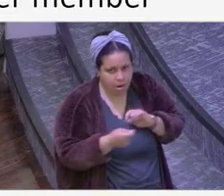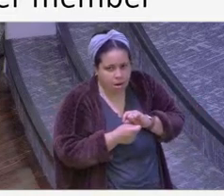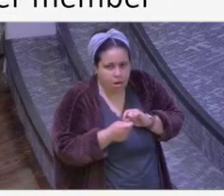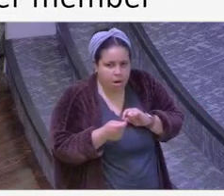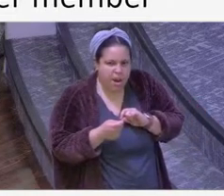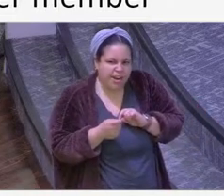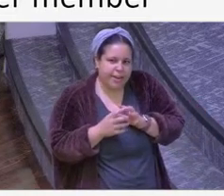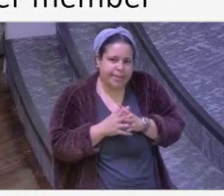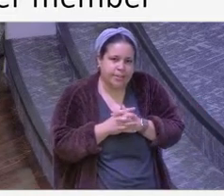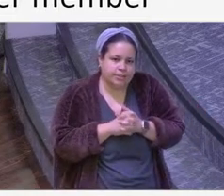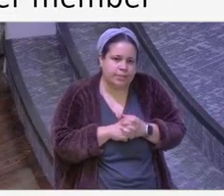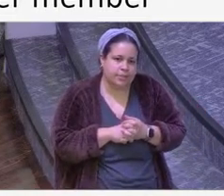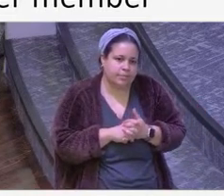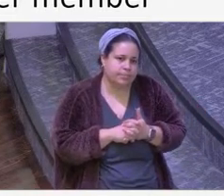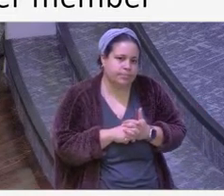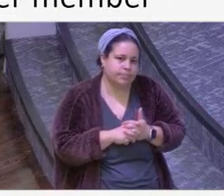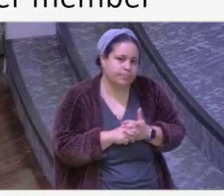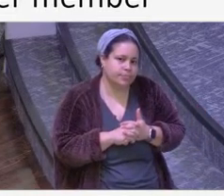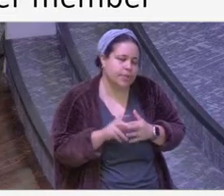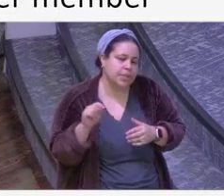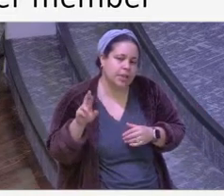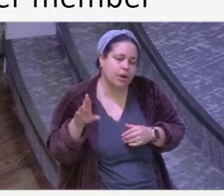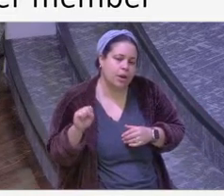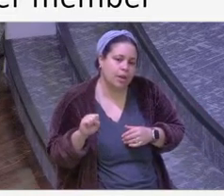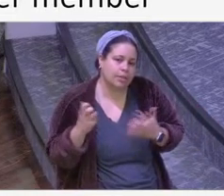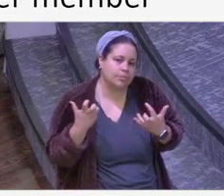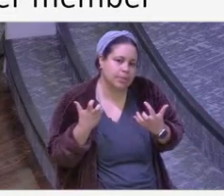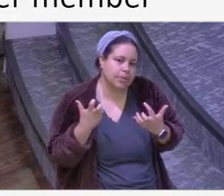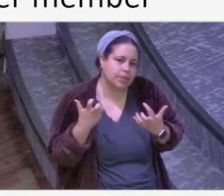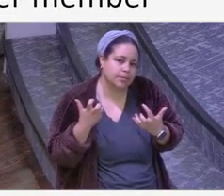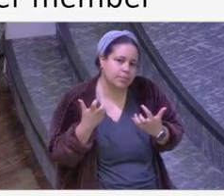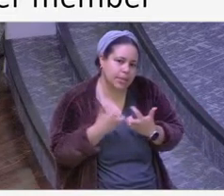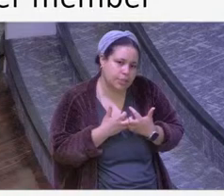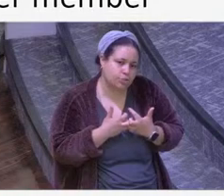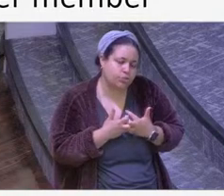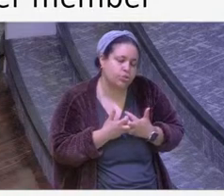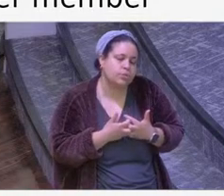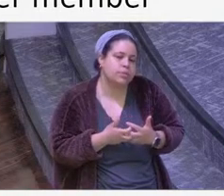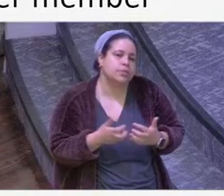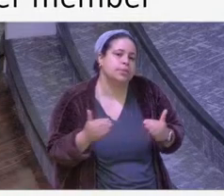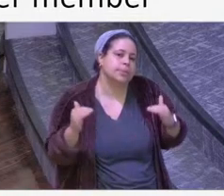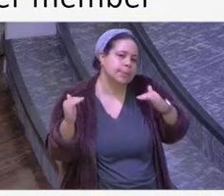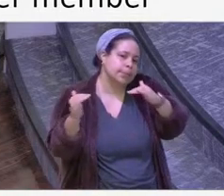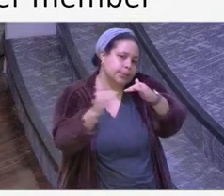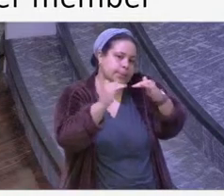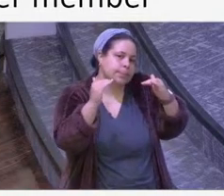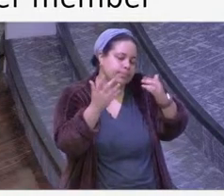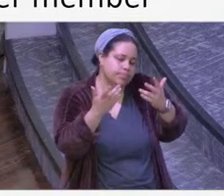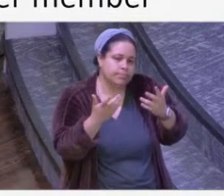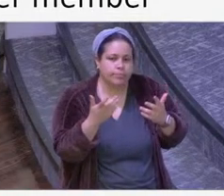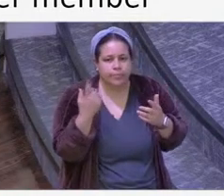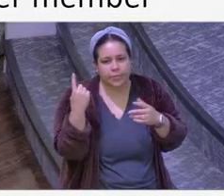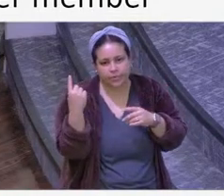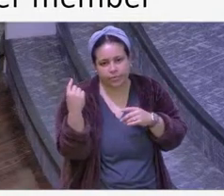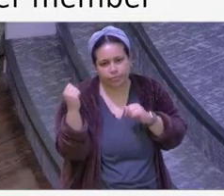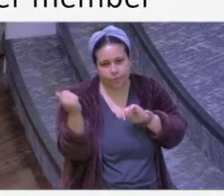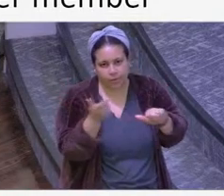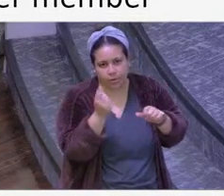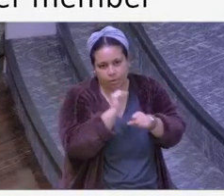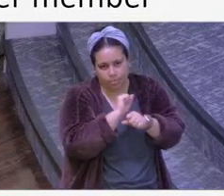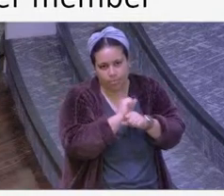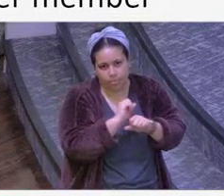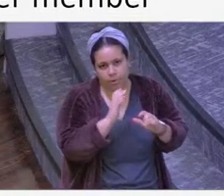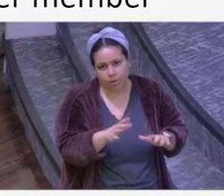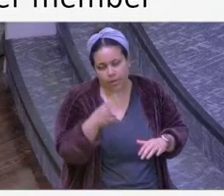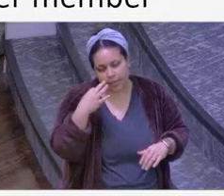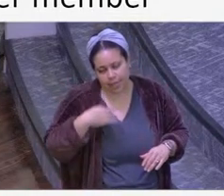year. The TRS match, which is what the school district contributes for all of our employees that are TRS eligible, so that goes, is